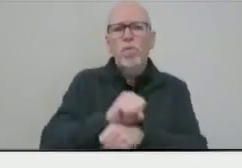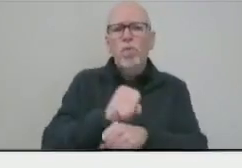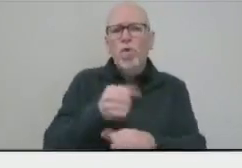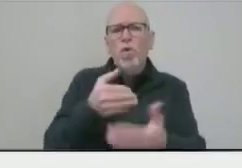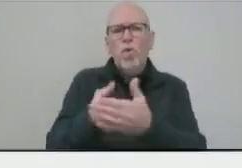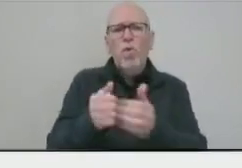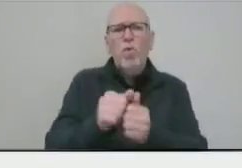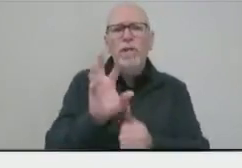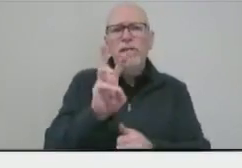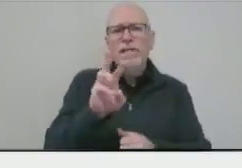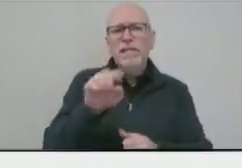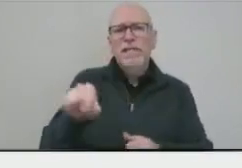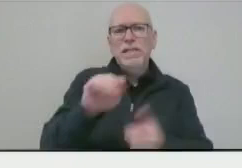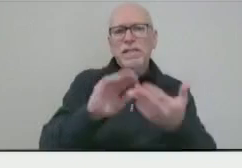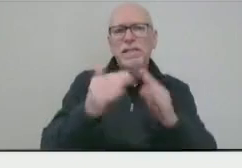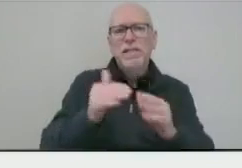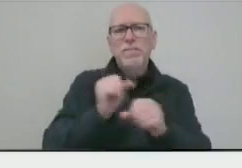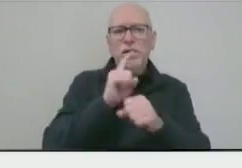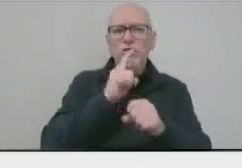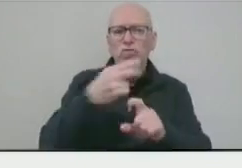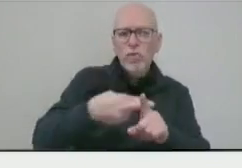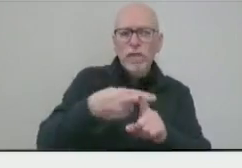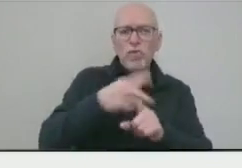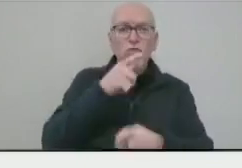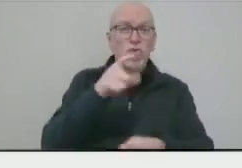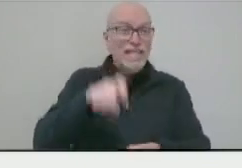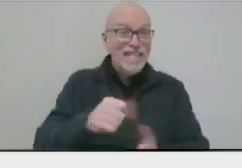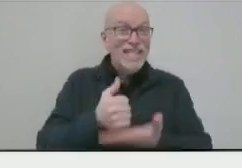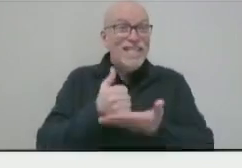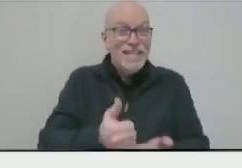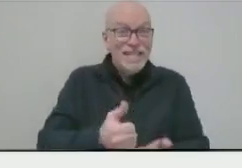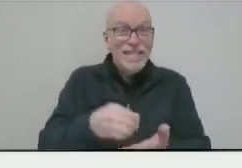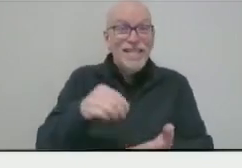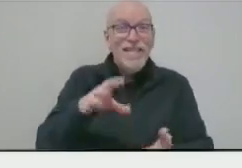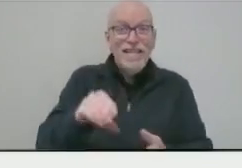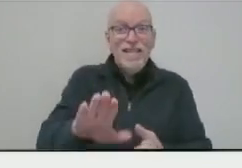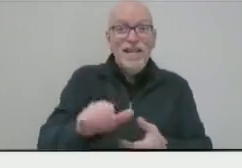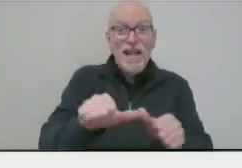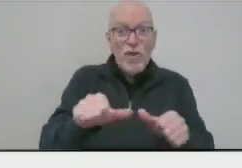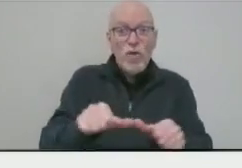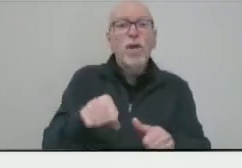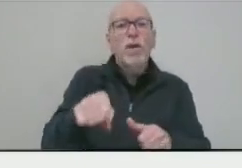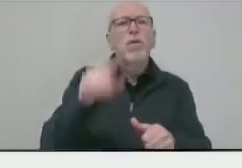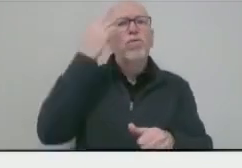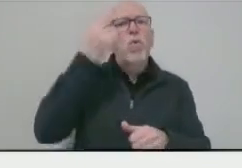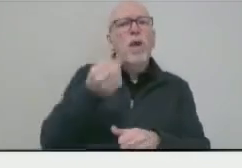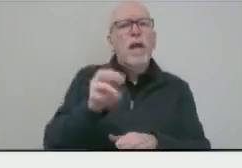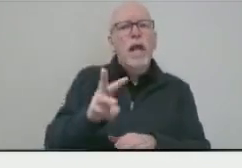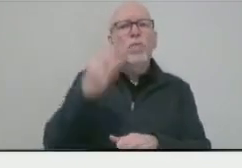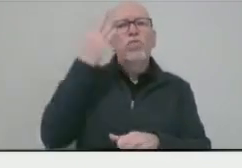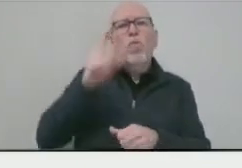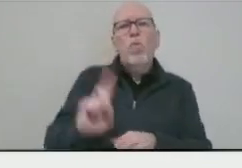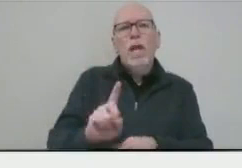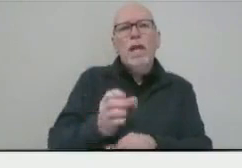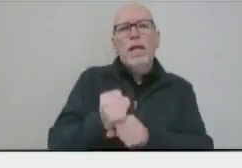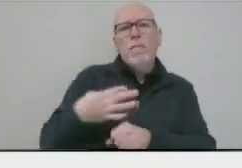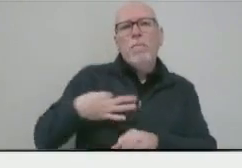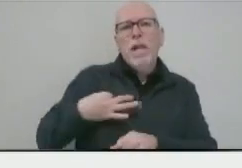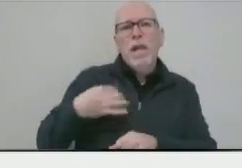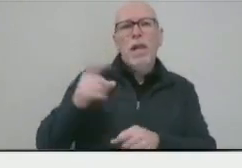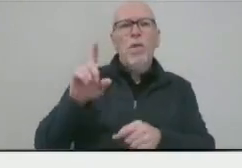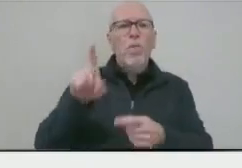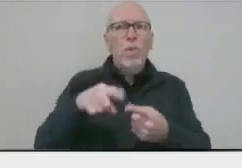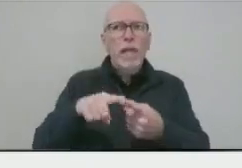six municipalities to ensure renters in need of assistance in their service areas know how and where to apply when